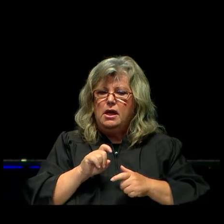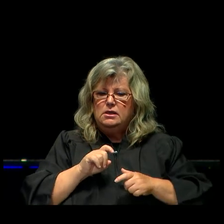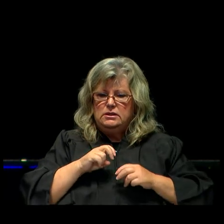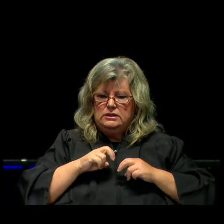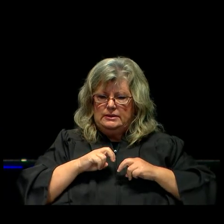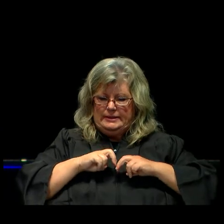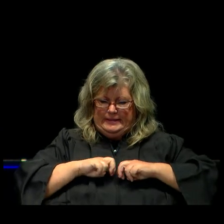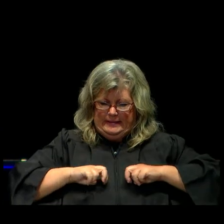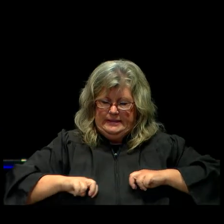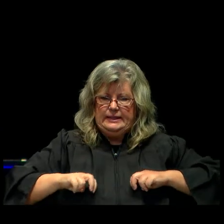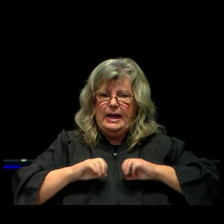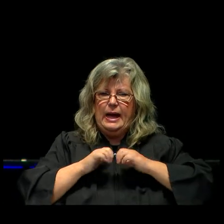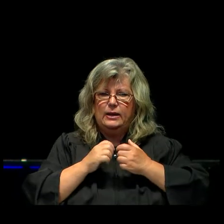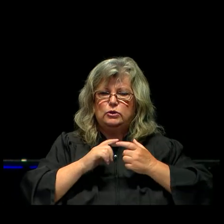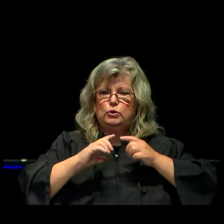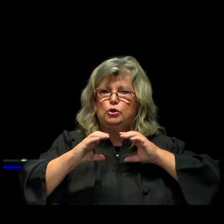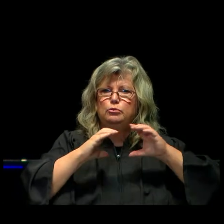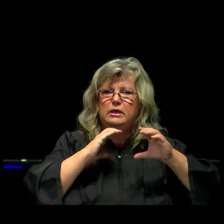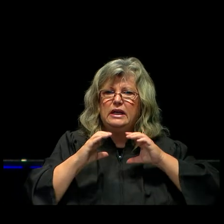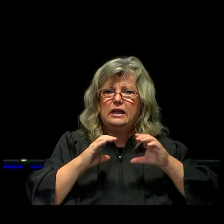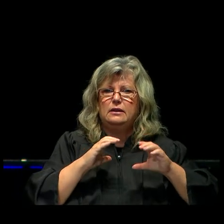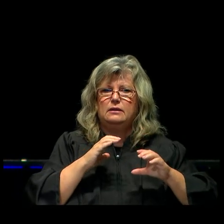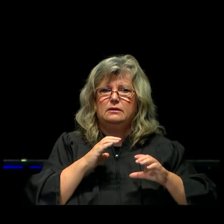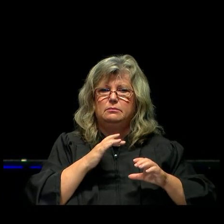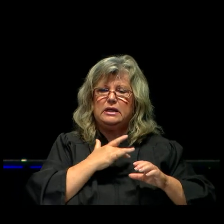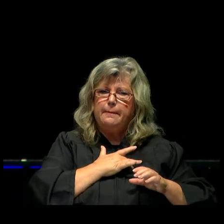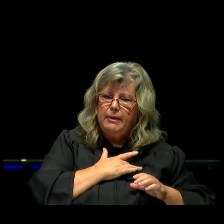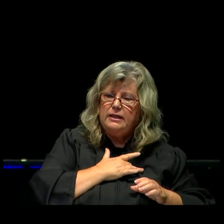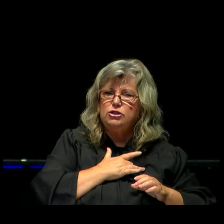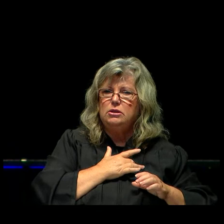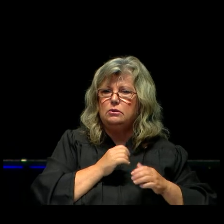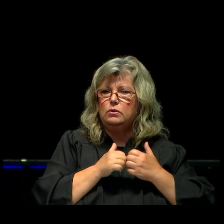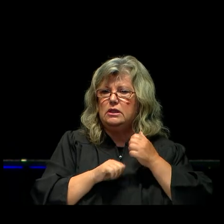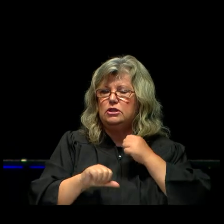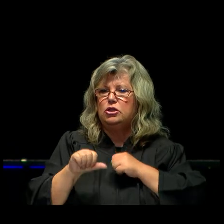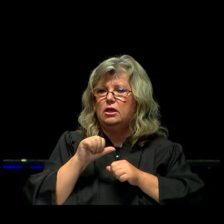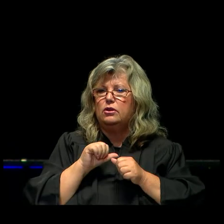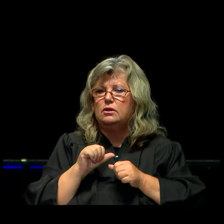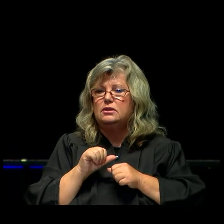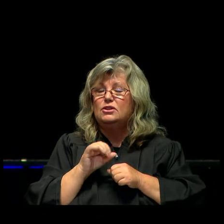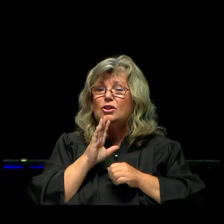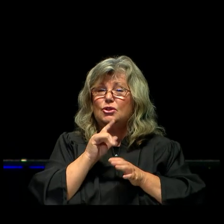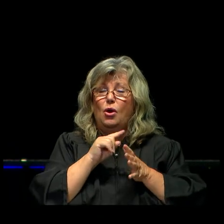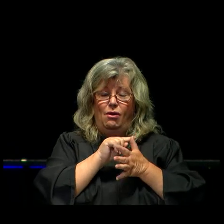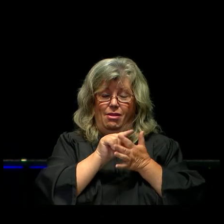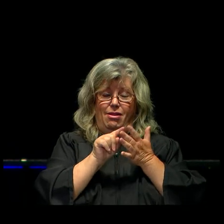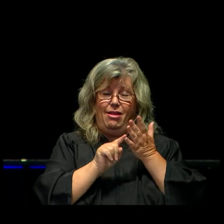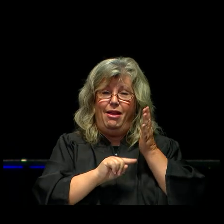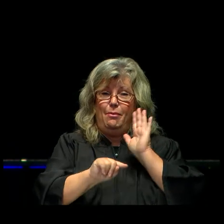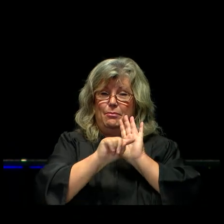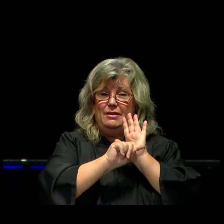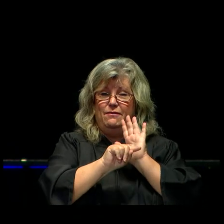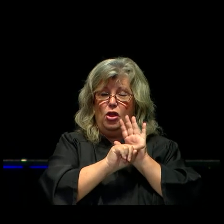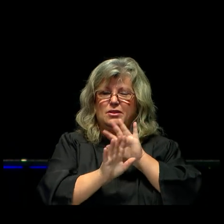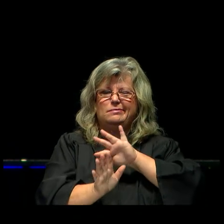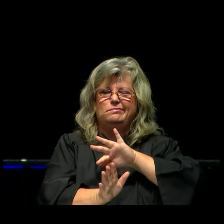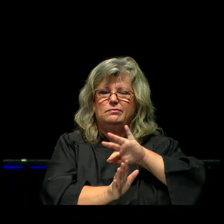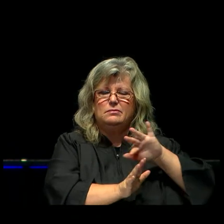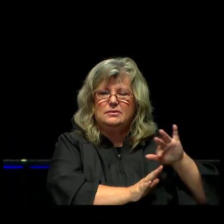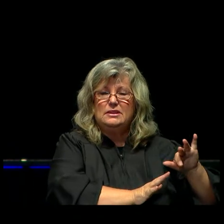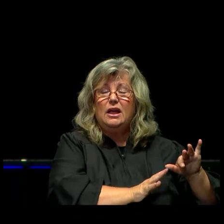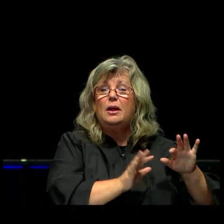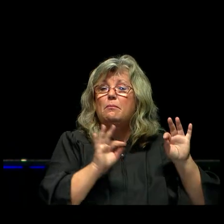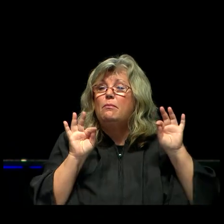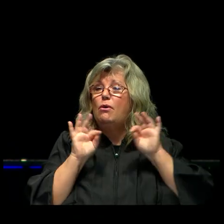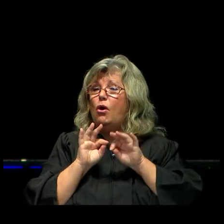communicate, be compassionate. With those pitfalls aside, I would just say, keep